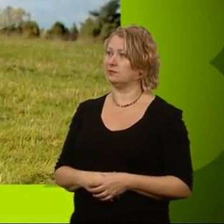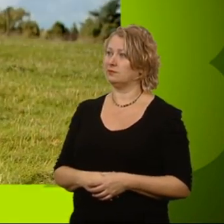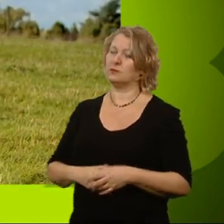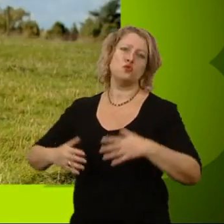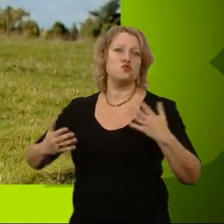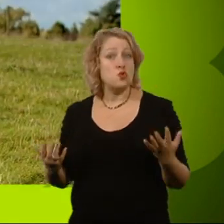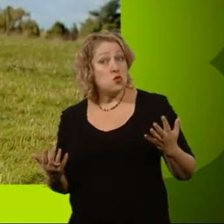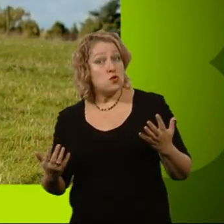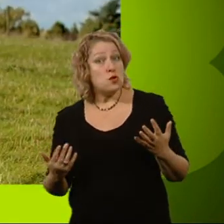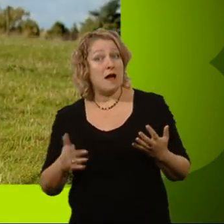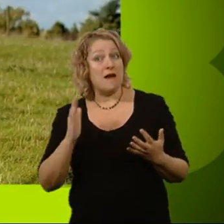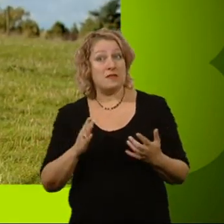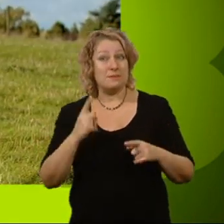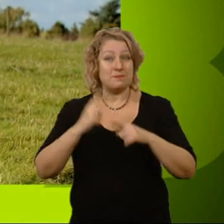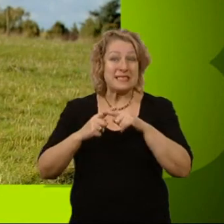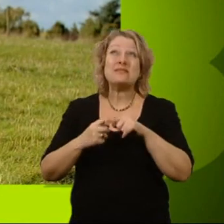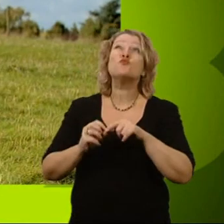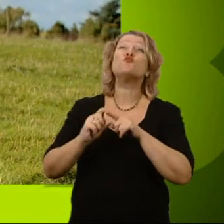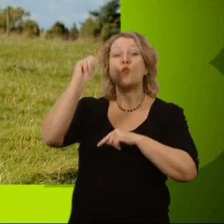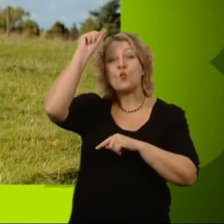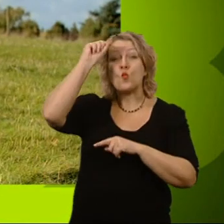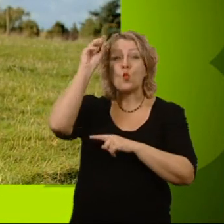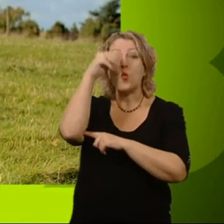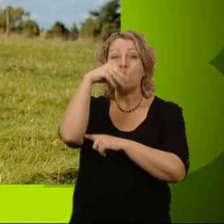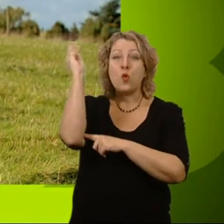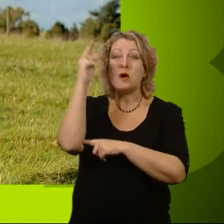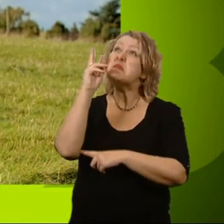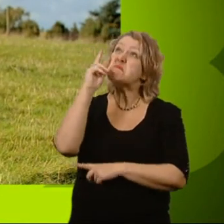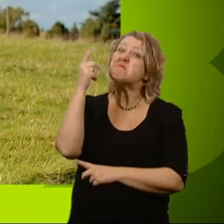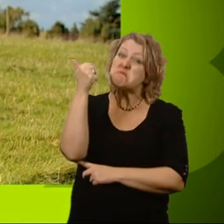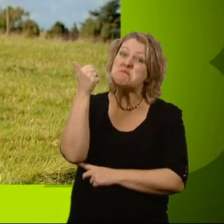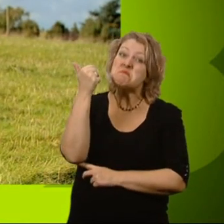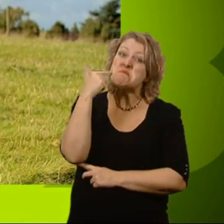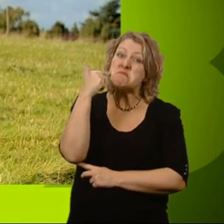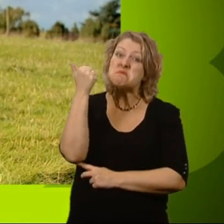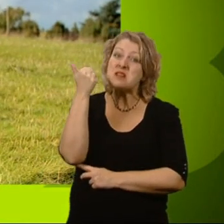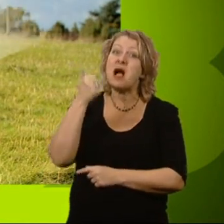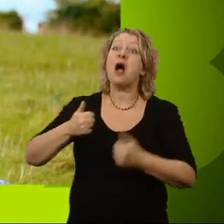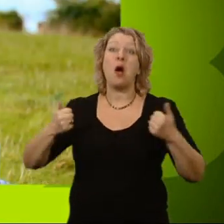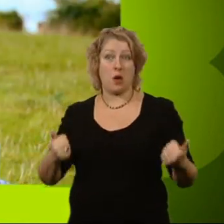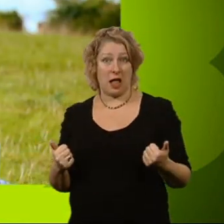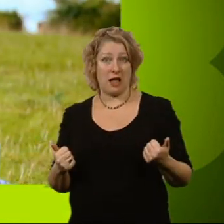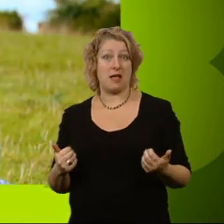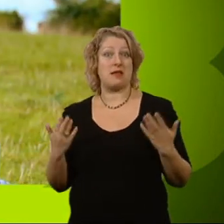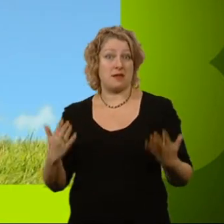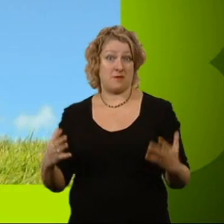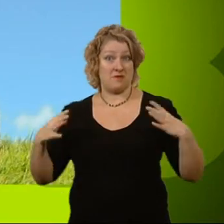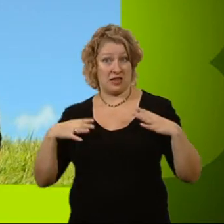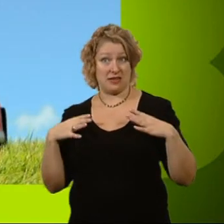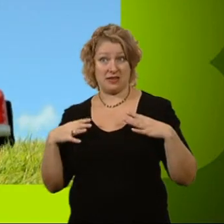So, got to go the speed of. That looks simple enough. Okay, here we